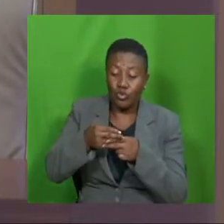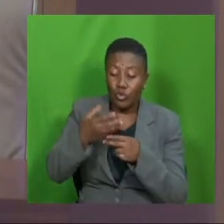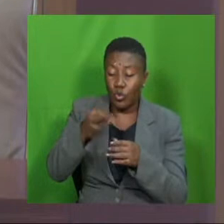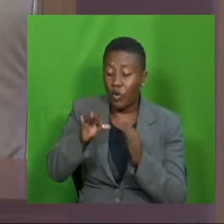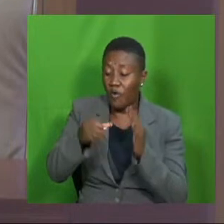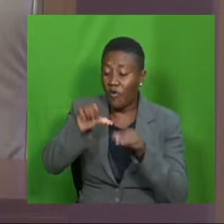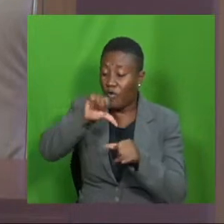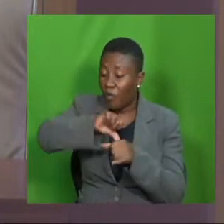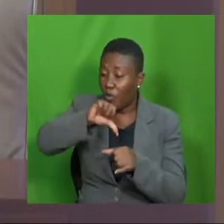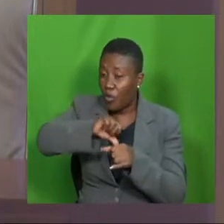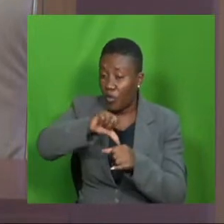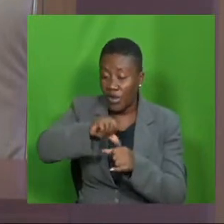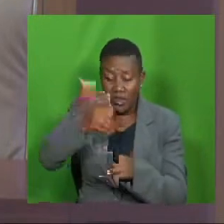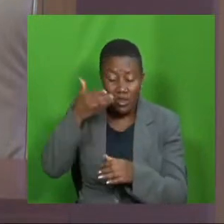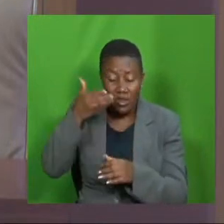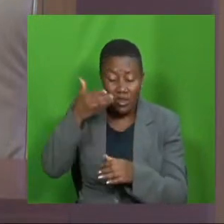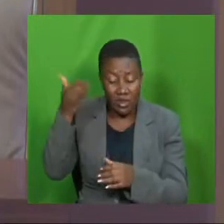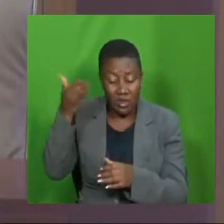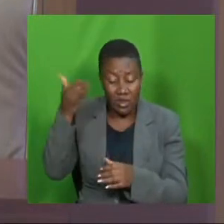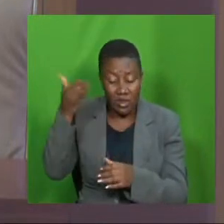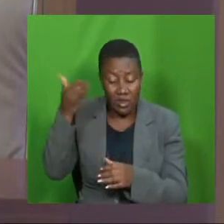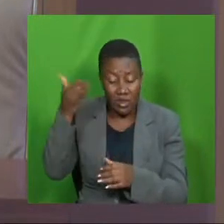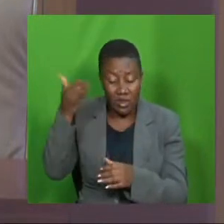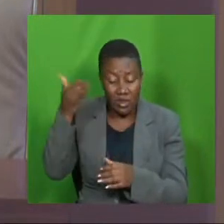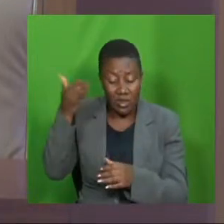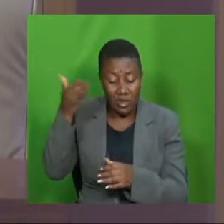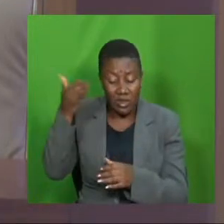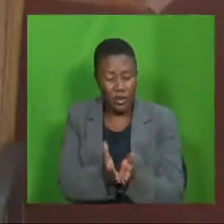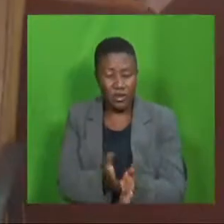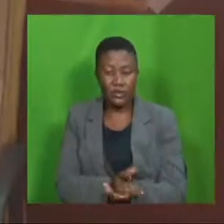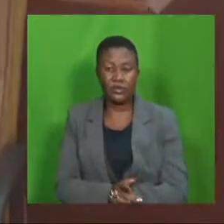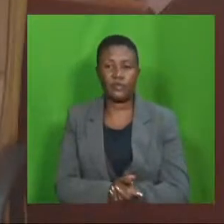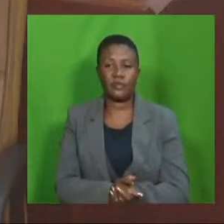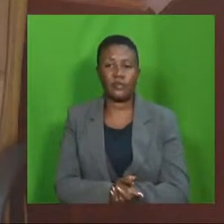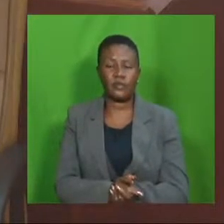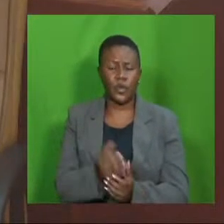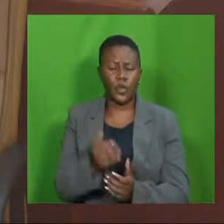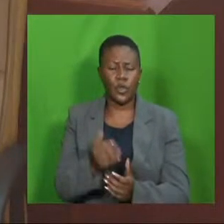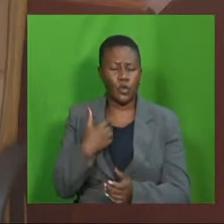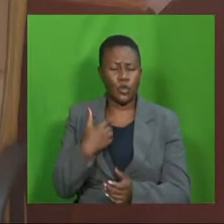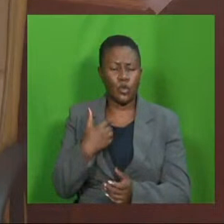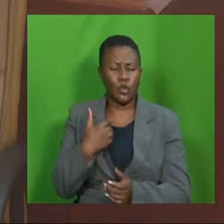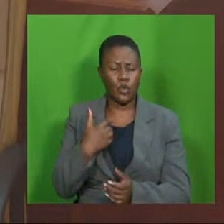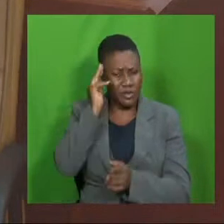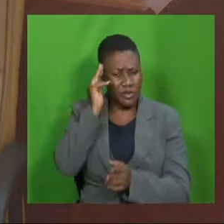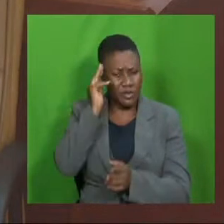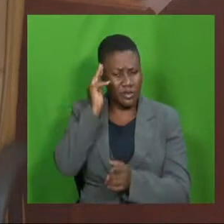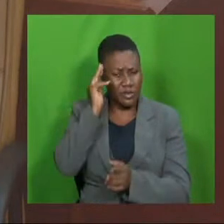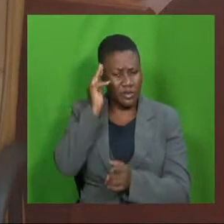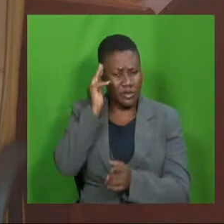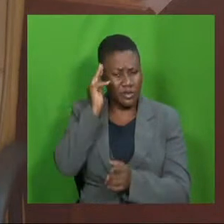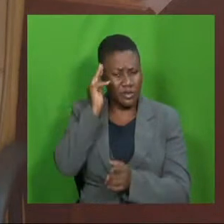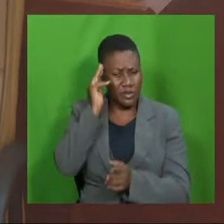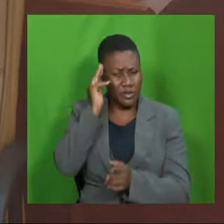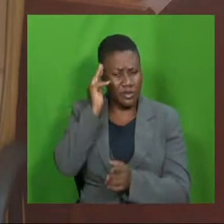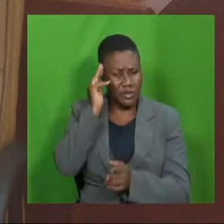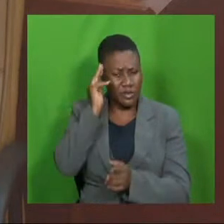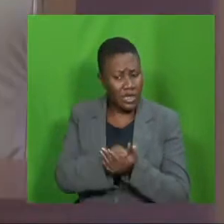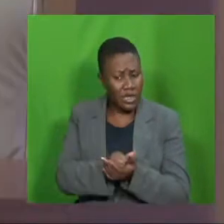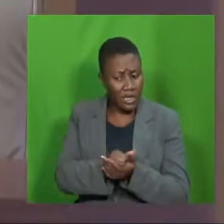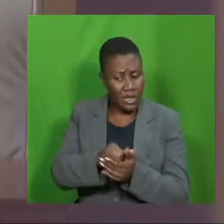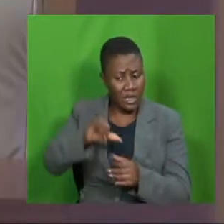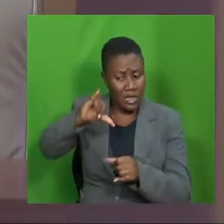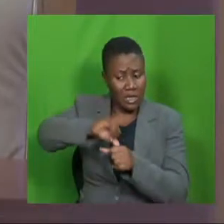premix. But I want to find out from the Minister whether she's aware that the premix, which